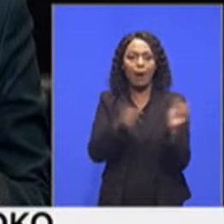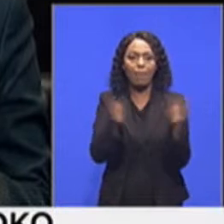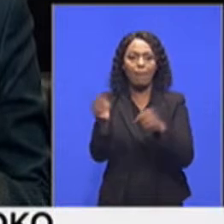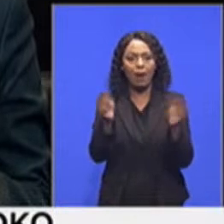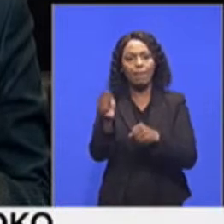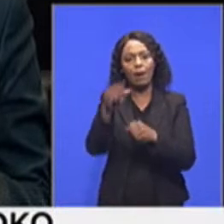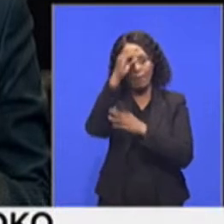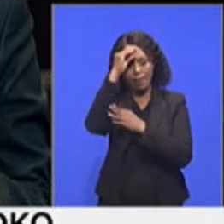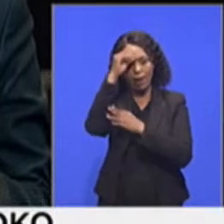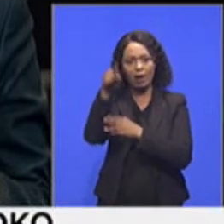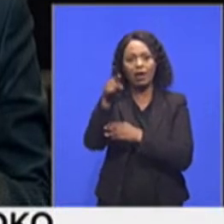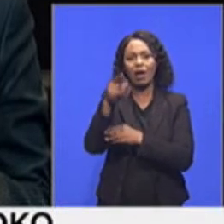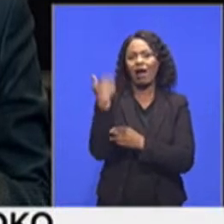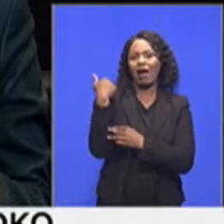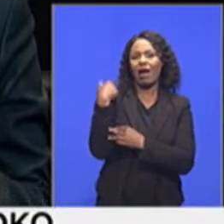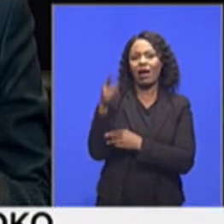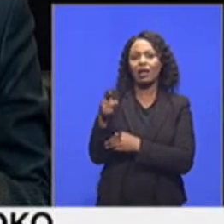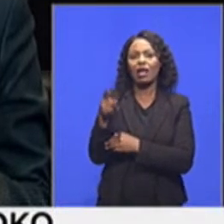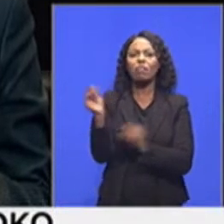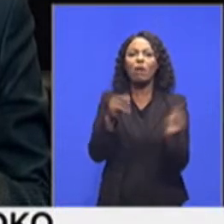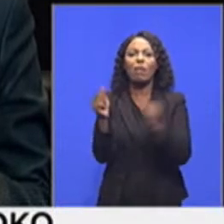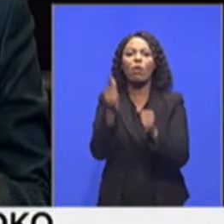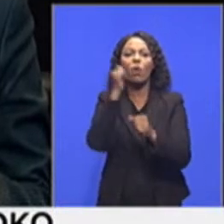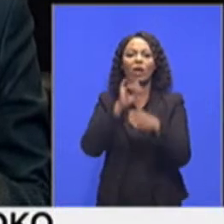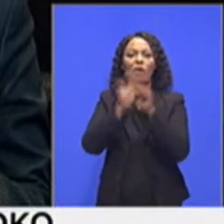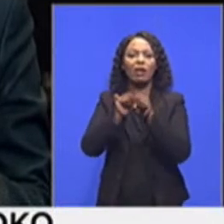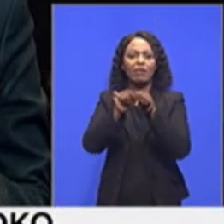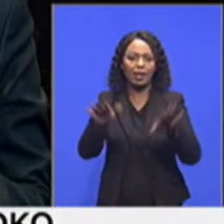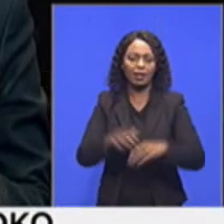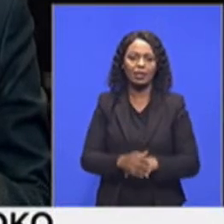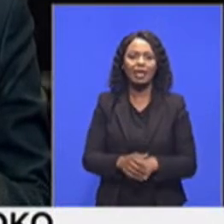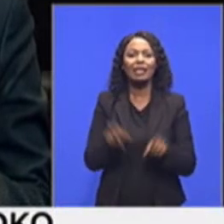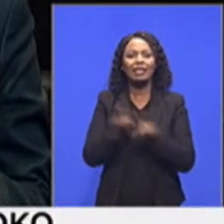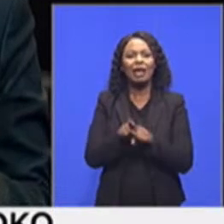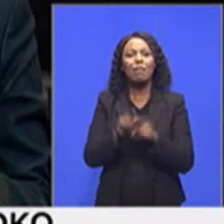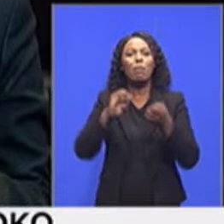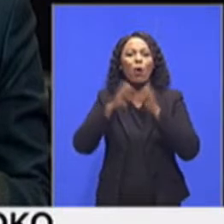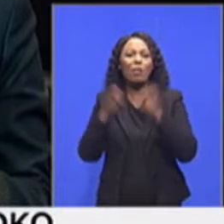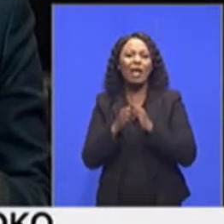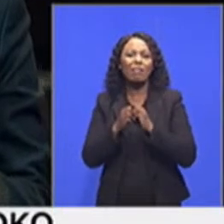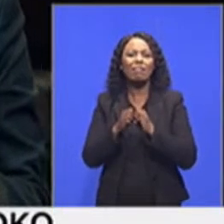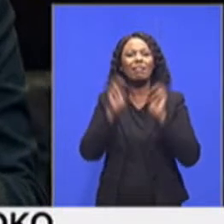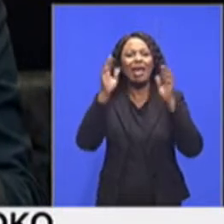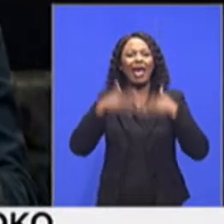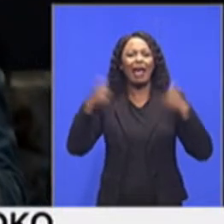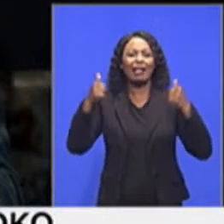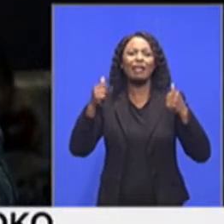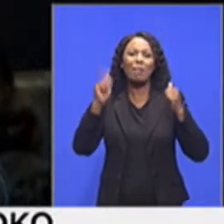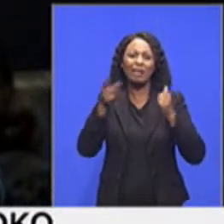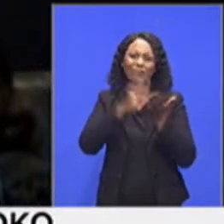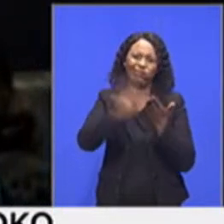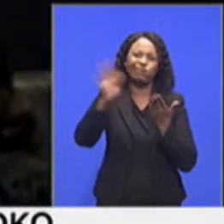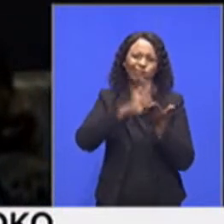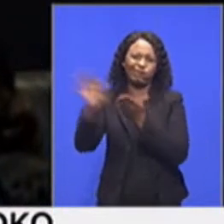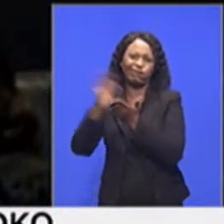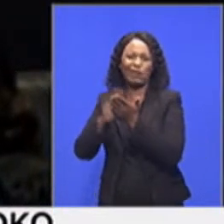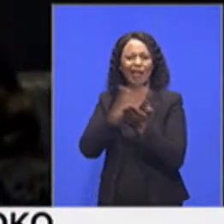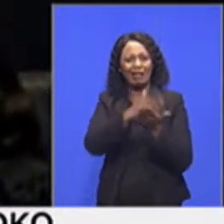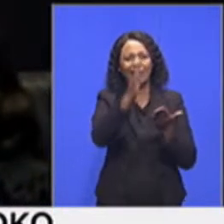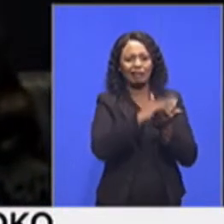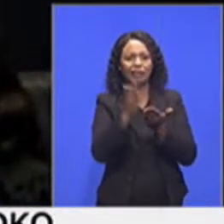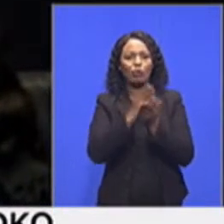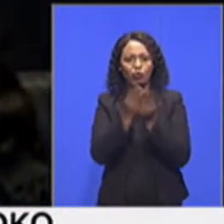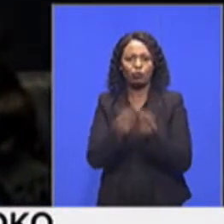pandemic, as well as to clear the backlog in health services. As for the wage negotiations that just